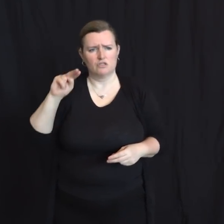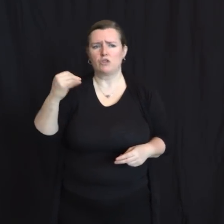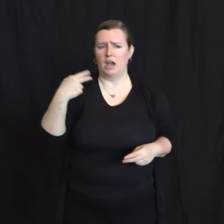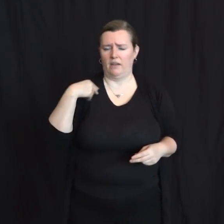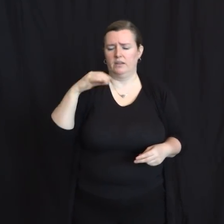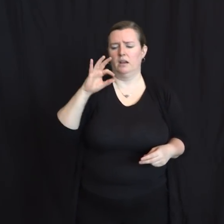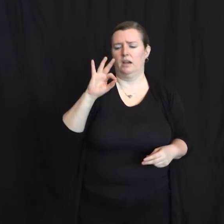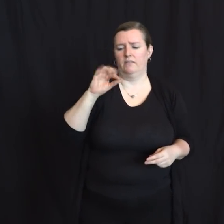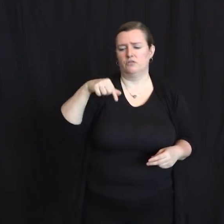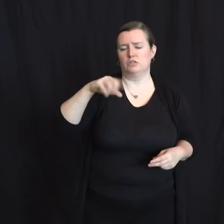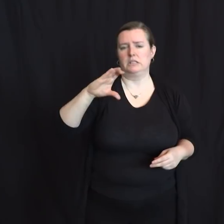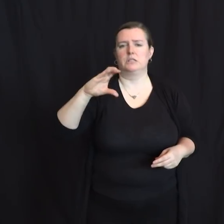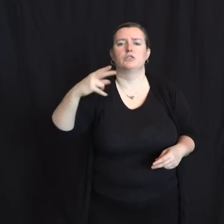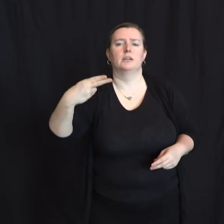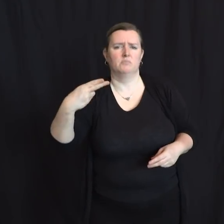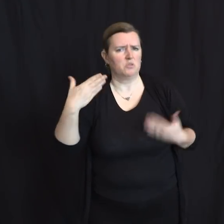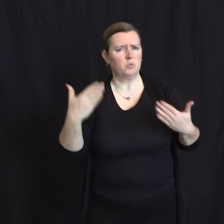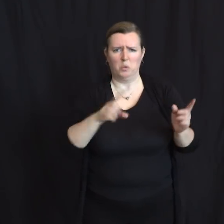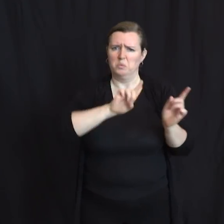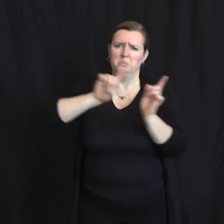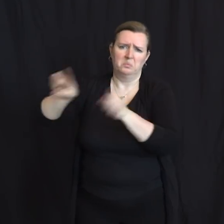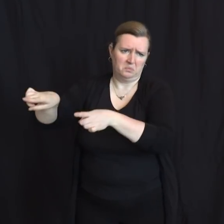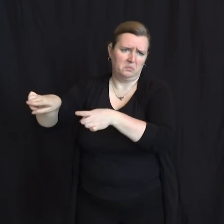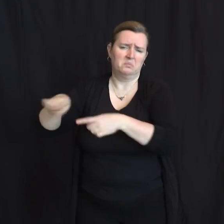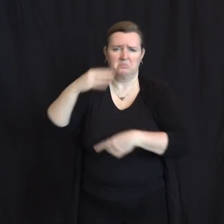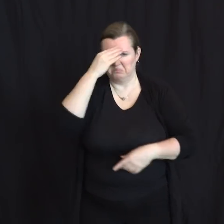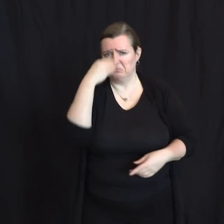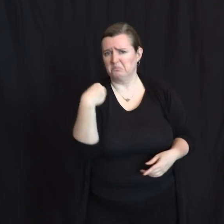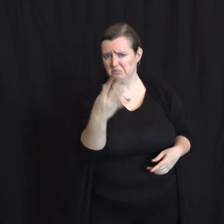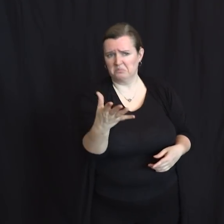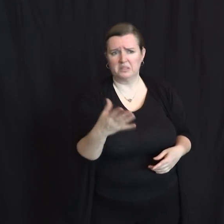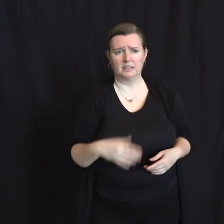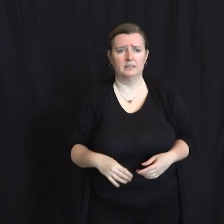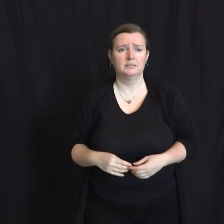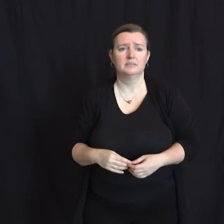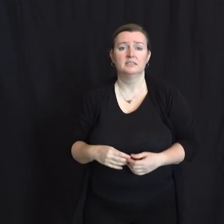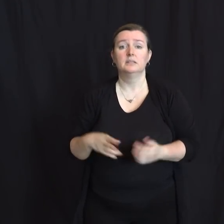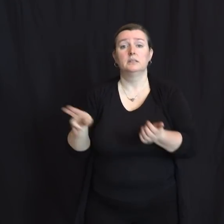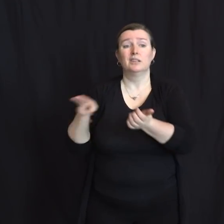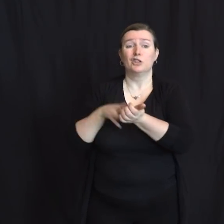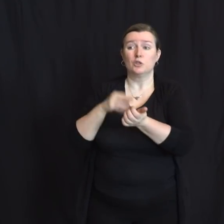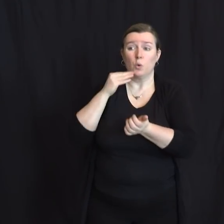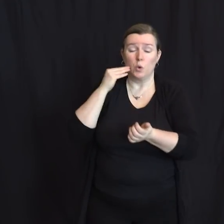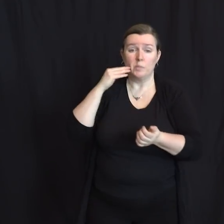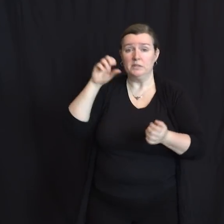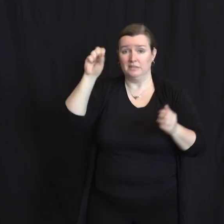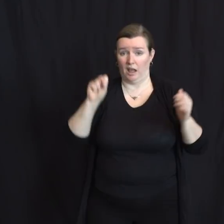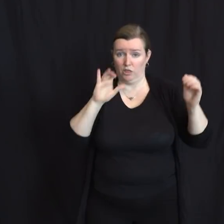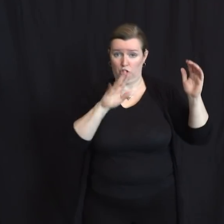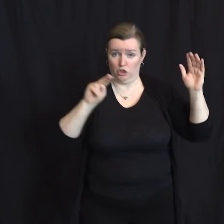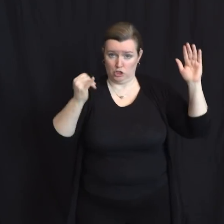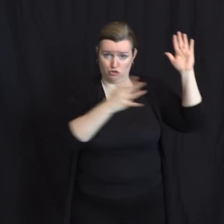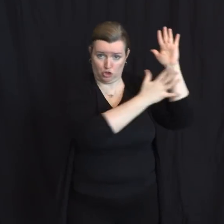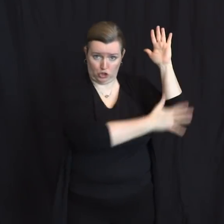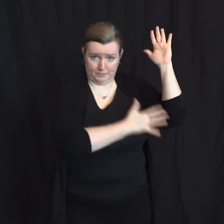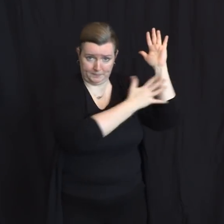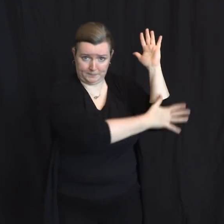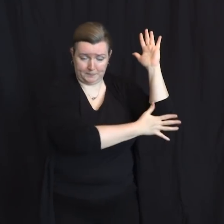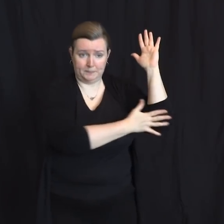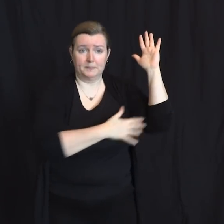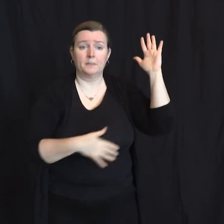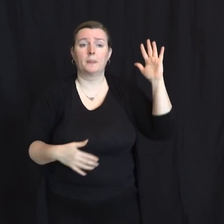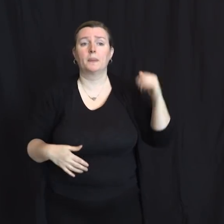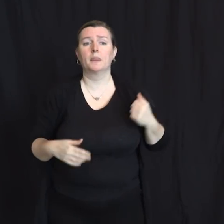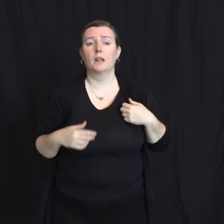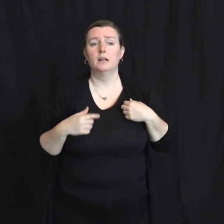wanted to make sure people understood that. As far as long-term care in the South, what we've done is we have a full line listing of